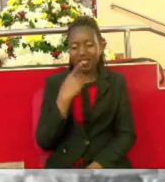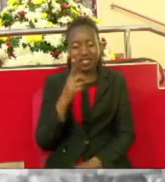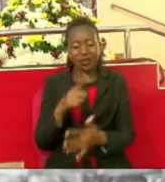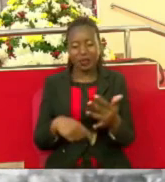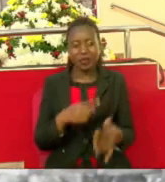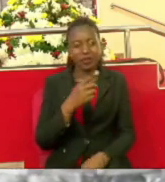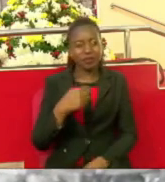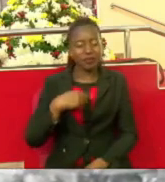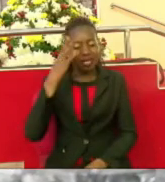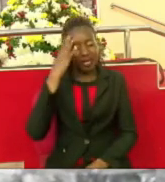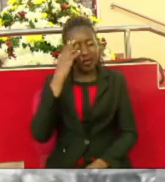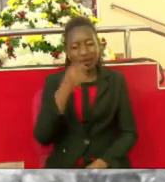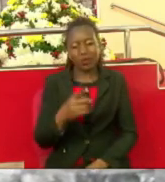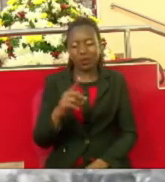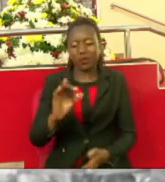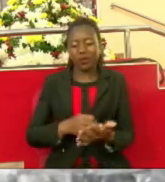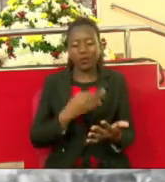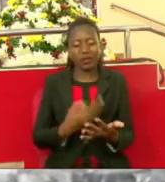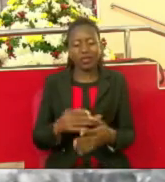So after you are beaten like 30 strokes,